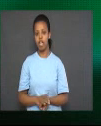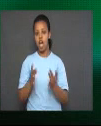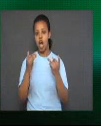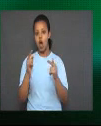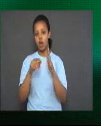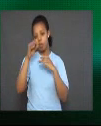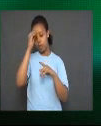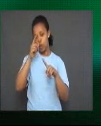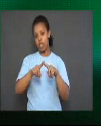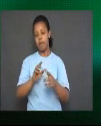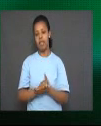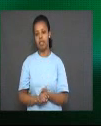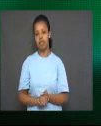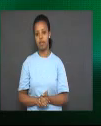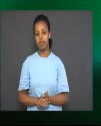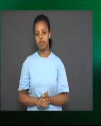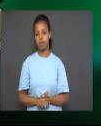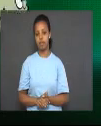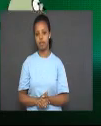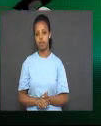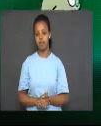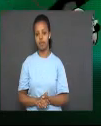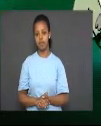Let's get back to our lesson.